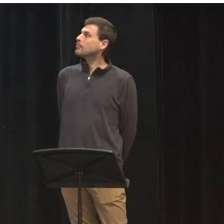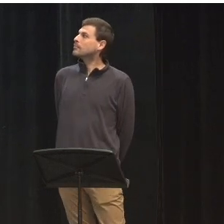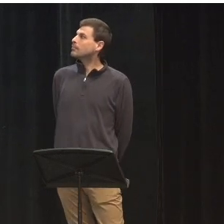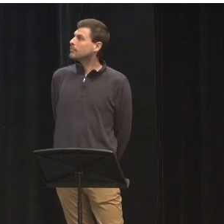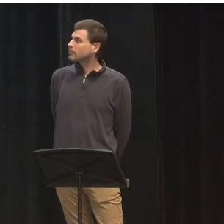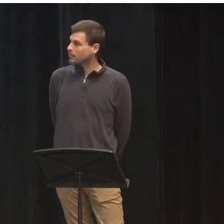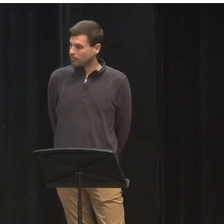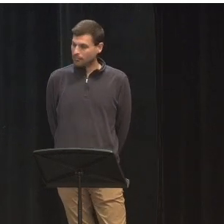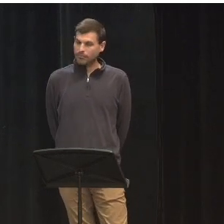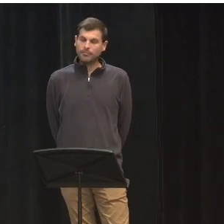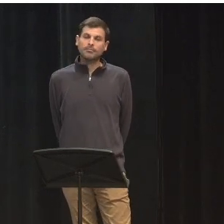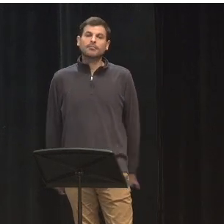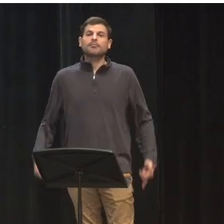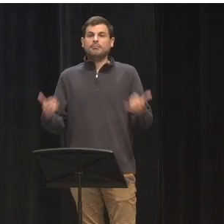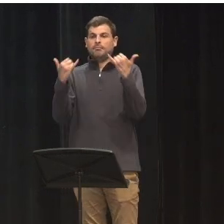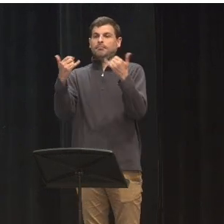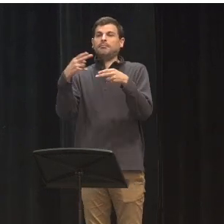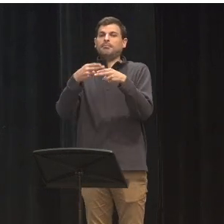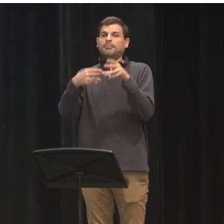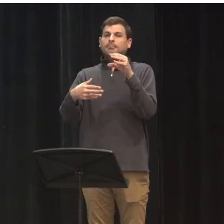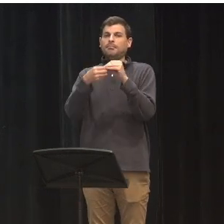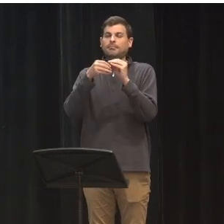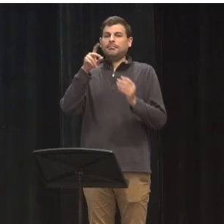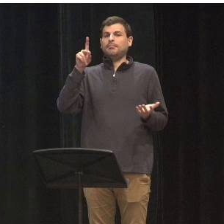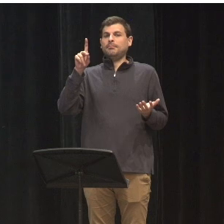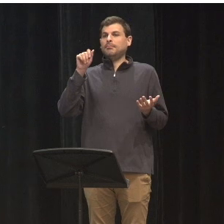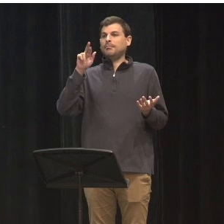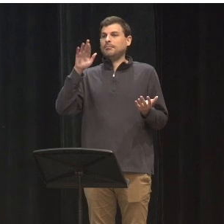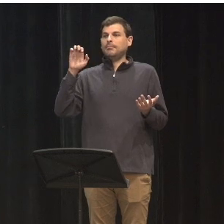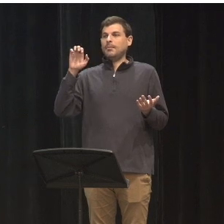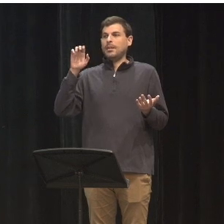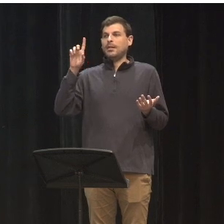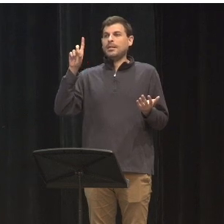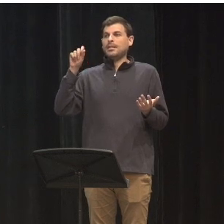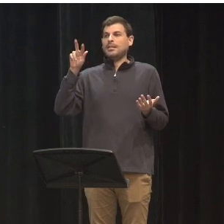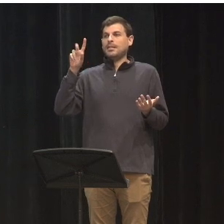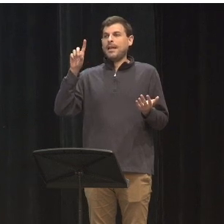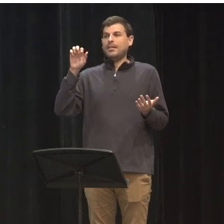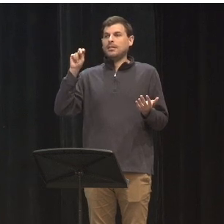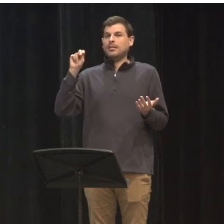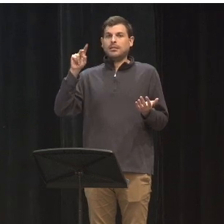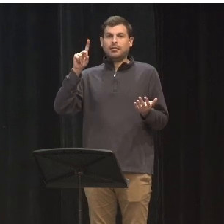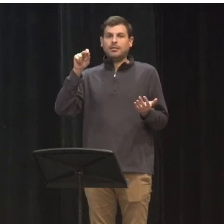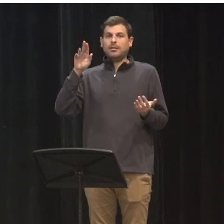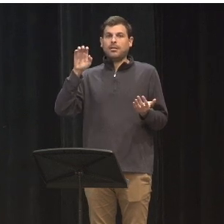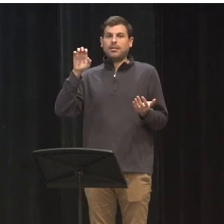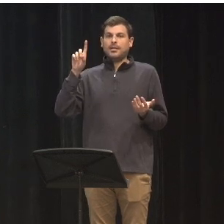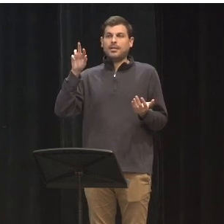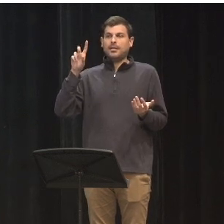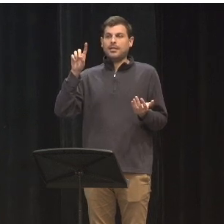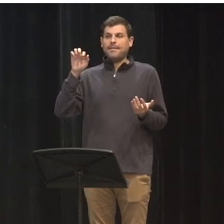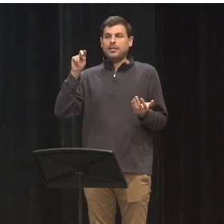So online, we have a commenter, Carrie Parker Davidson. Carrie, if